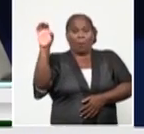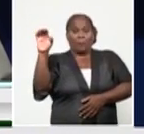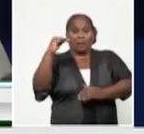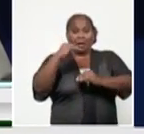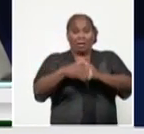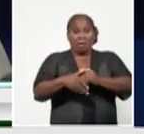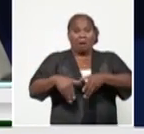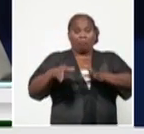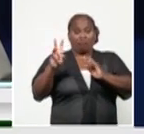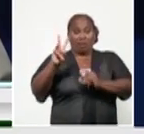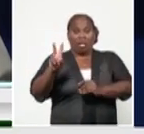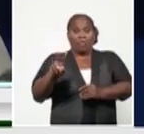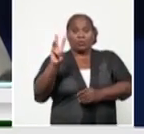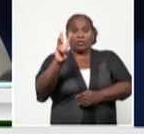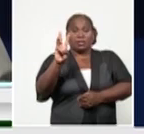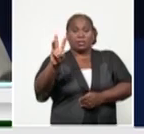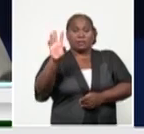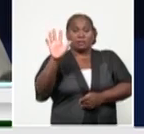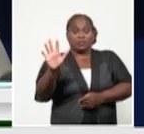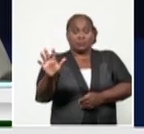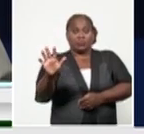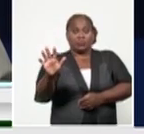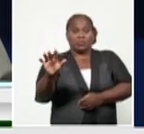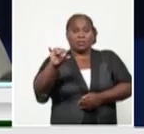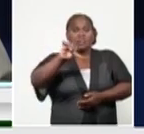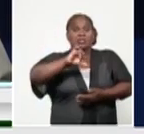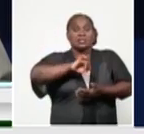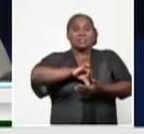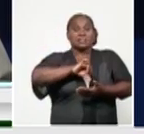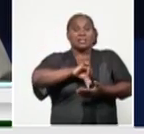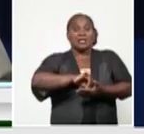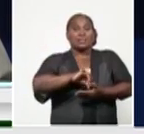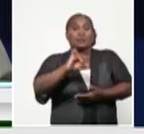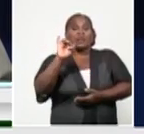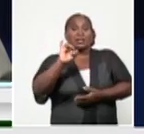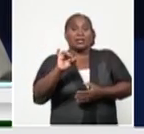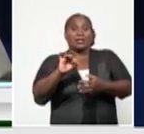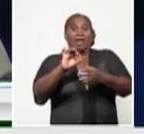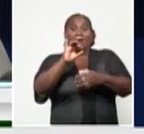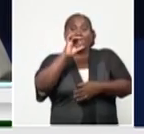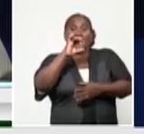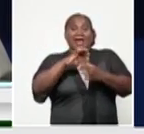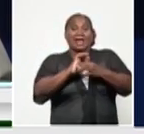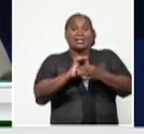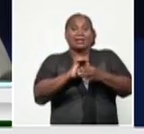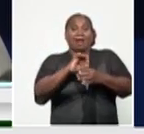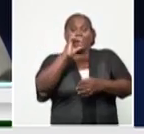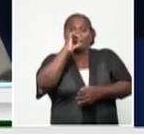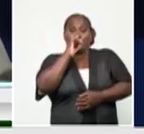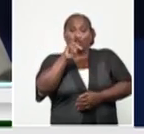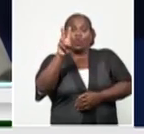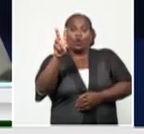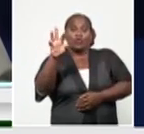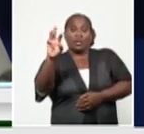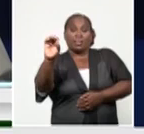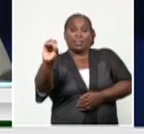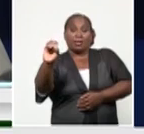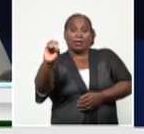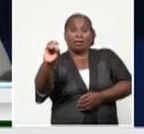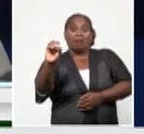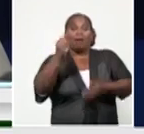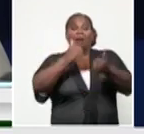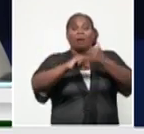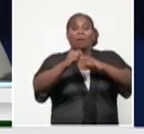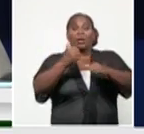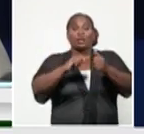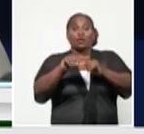335 in the Hermanos Almajeras Hospital Laboratory, 280 in the Genetic Engineering and Biotechnology Center